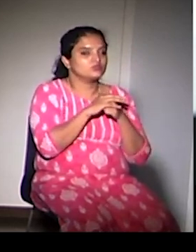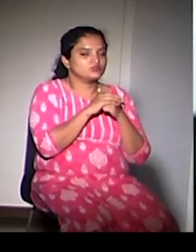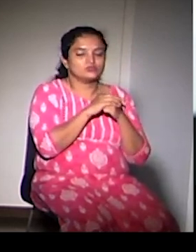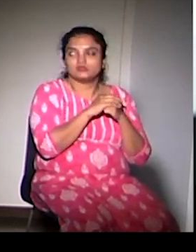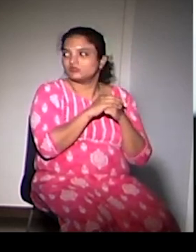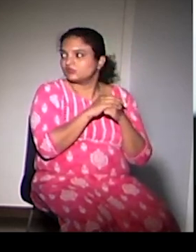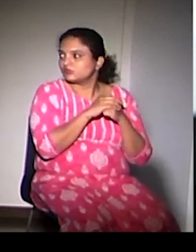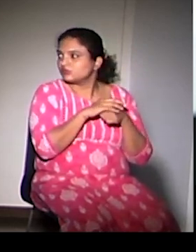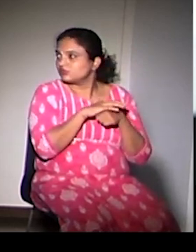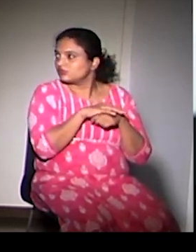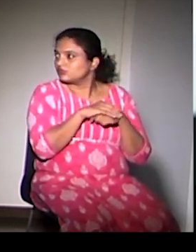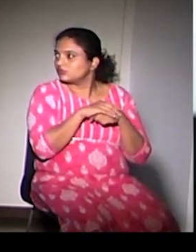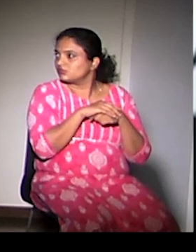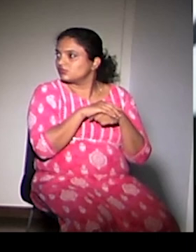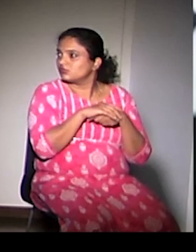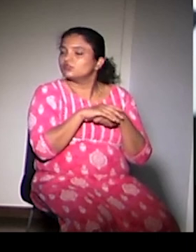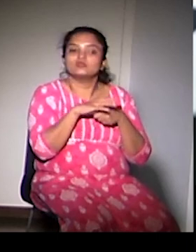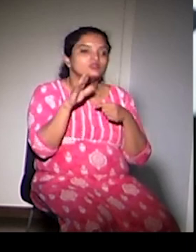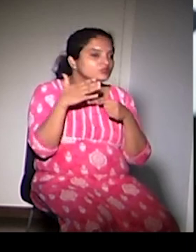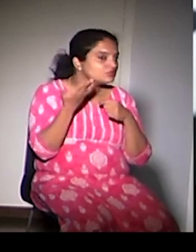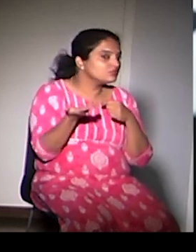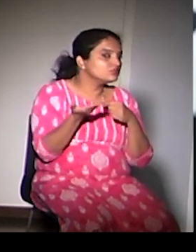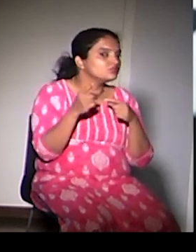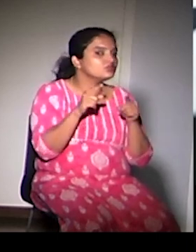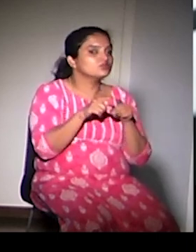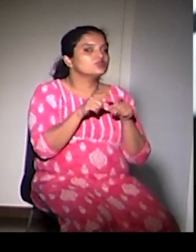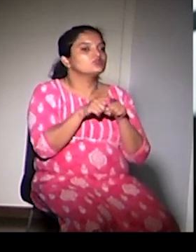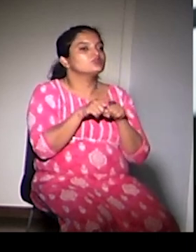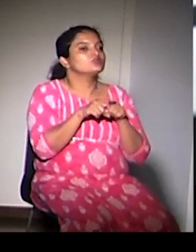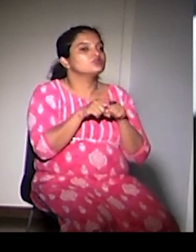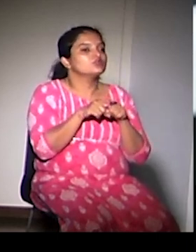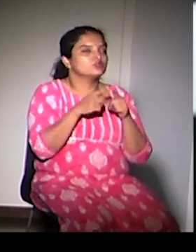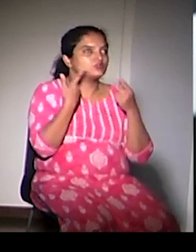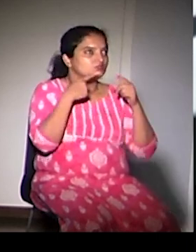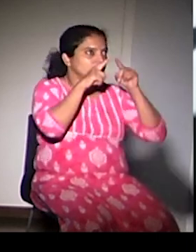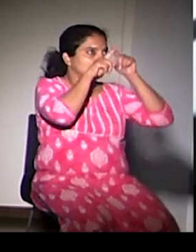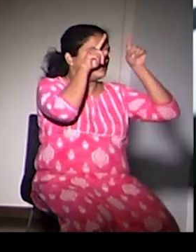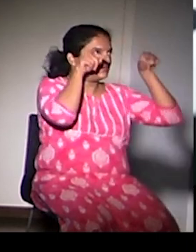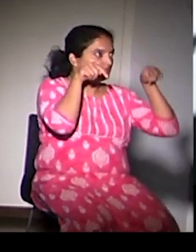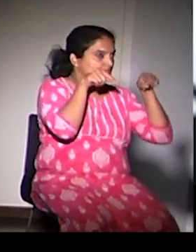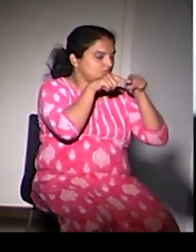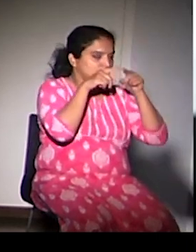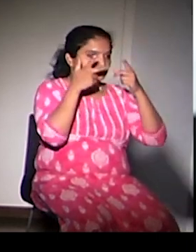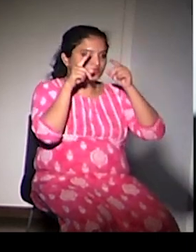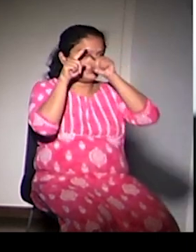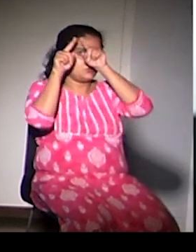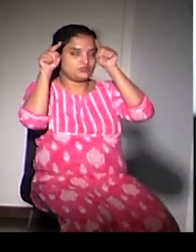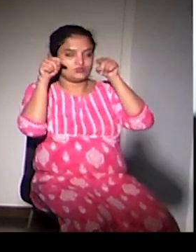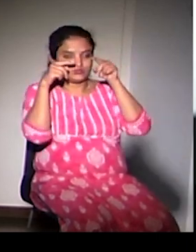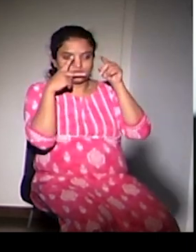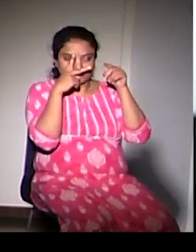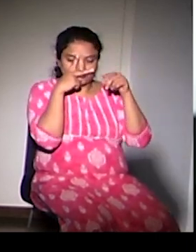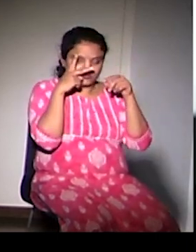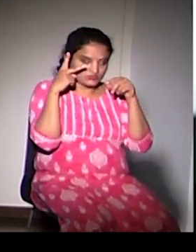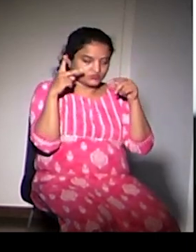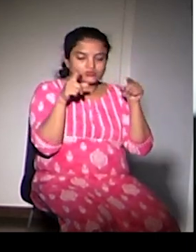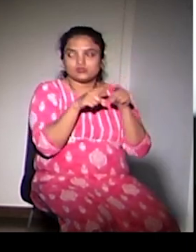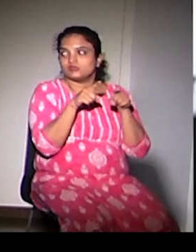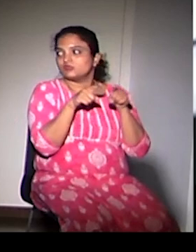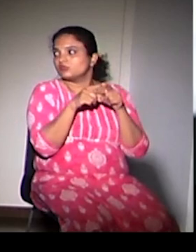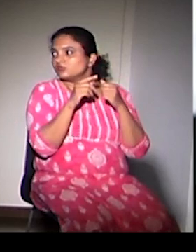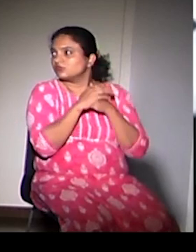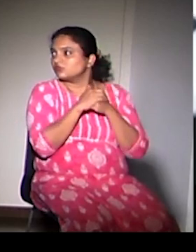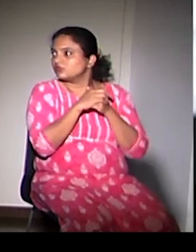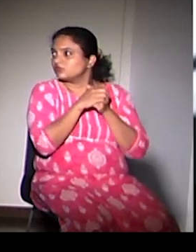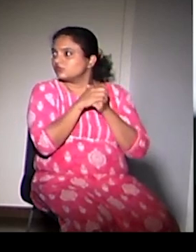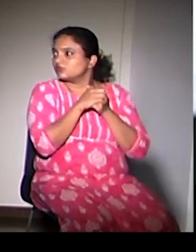technique. And they're, again, mostly square or reduced square tiles that have been painted. And you